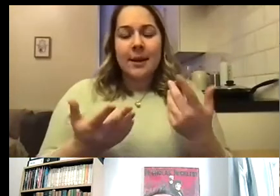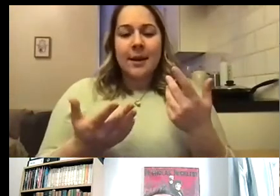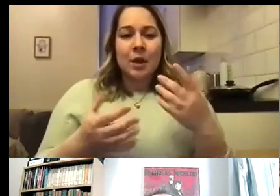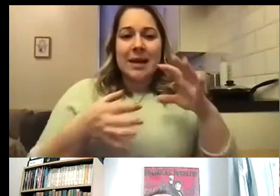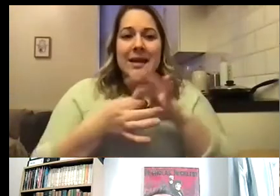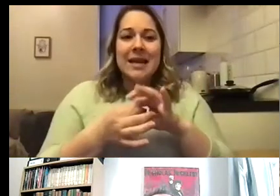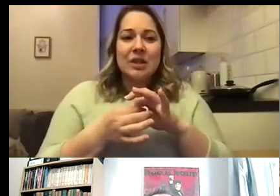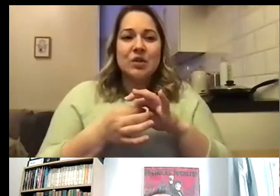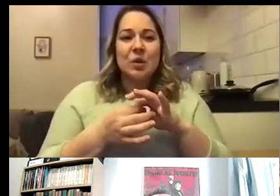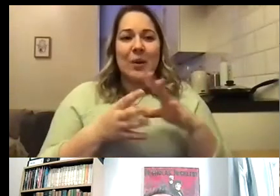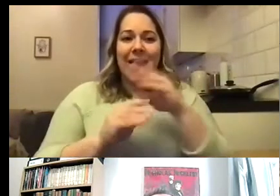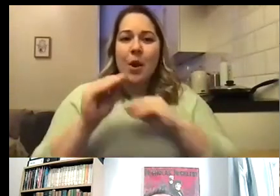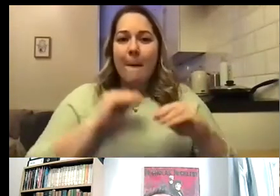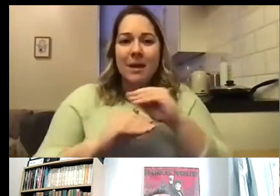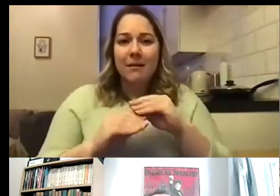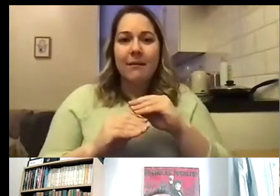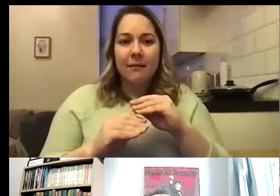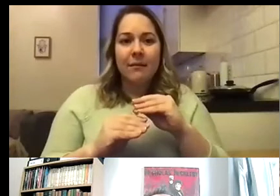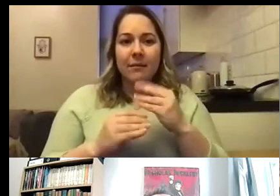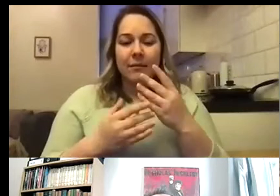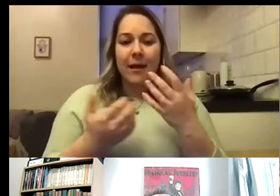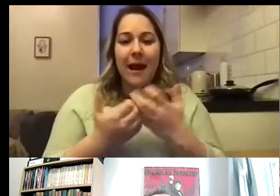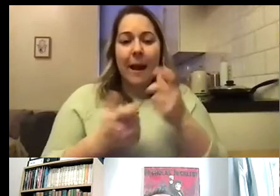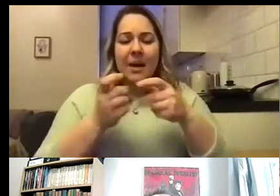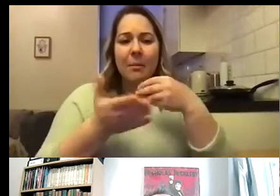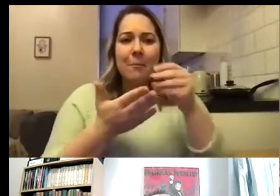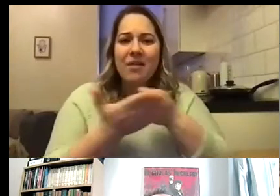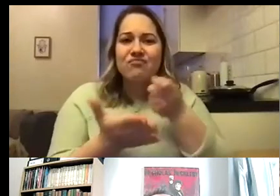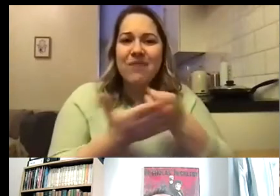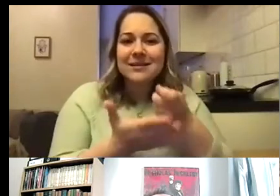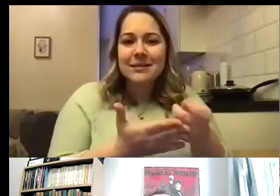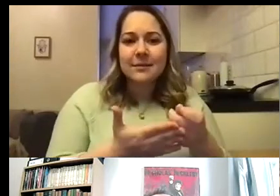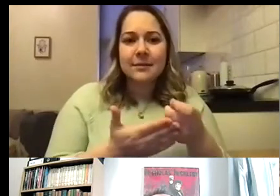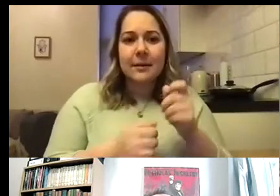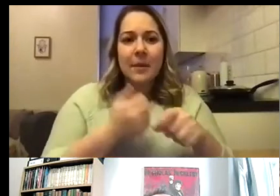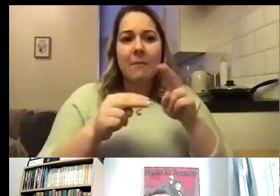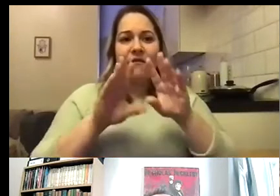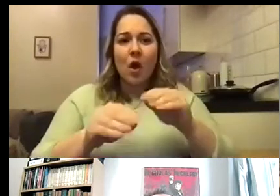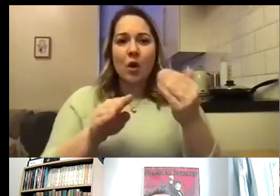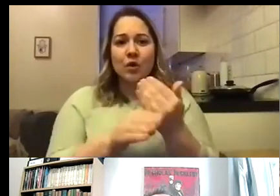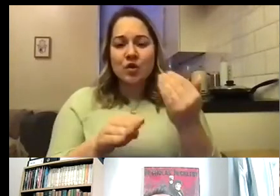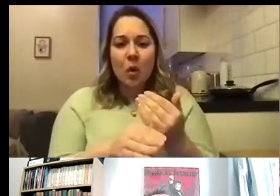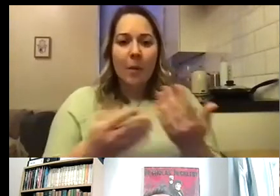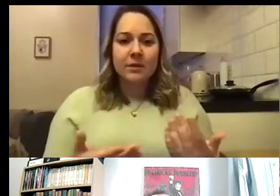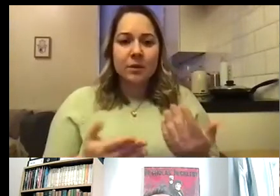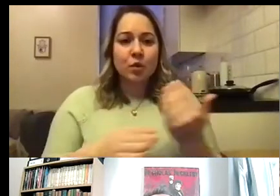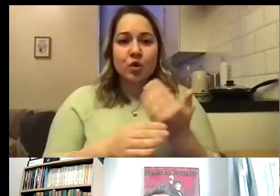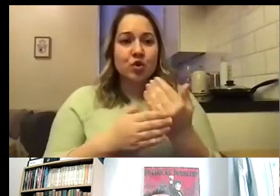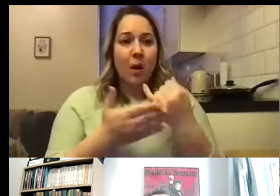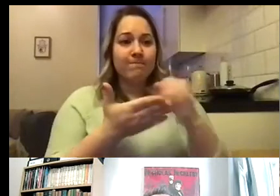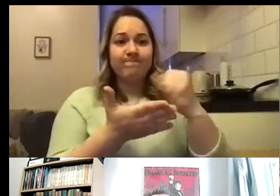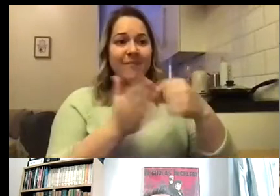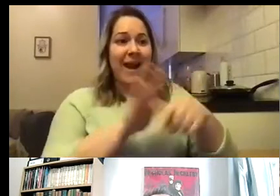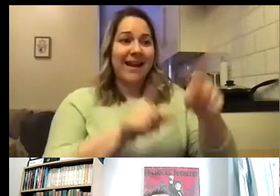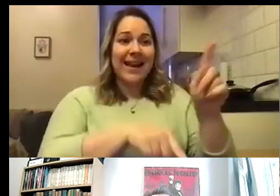oppression is even more real. How will people pay their rents? How, you know, people being furloughed and or people have been laid off, how